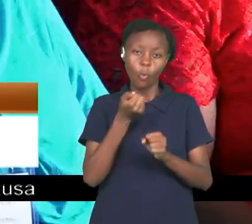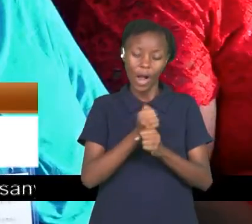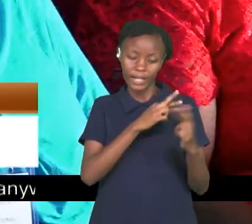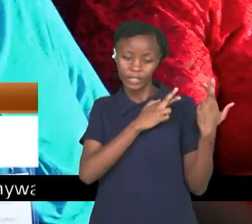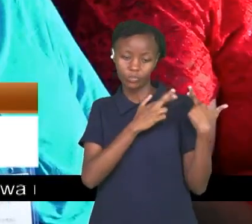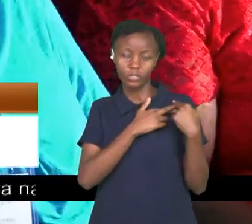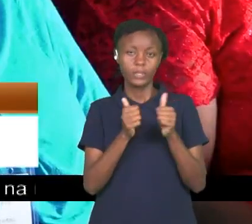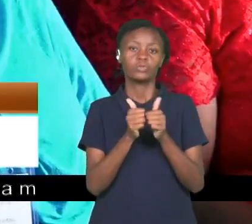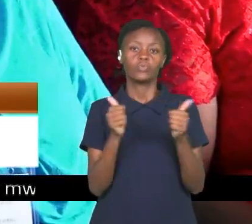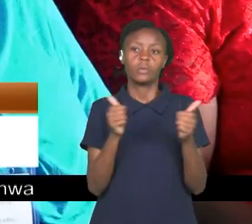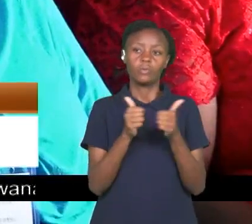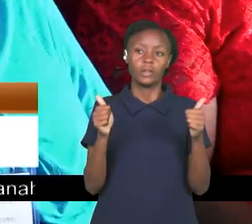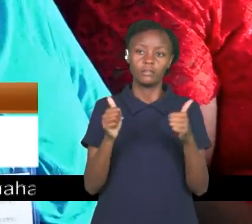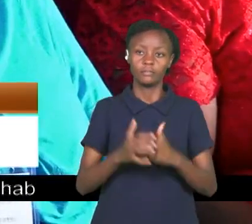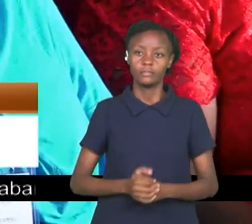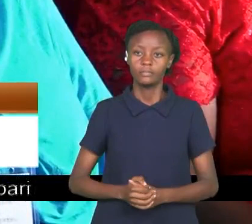ipasavyo.